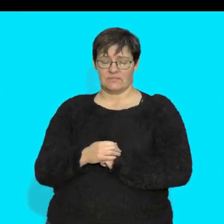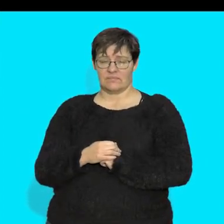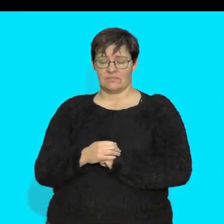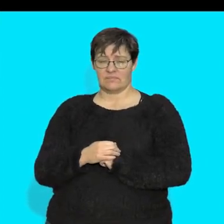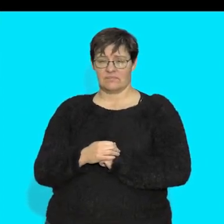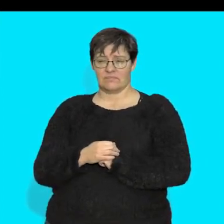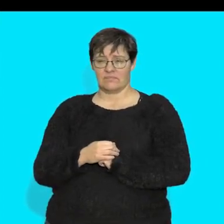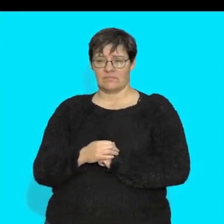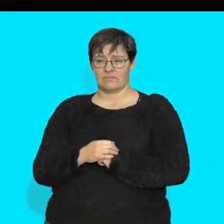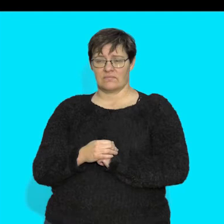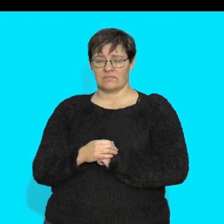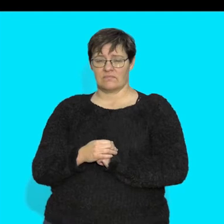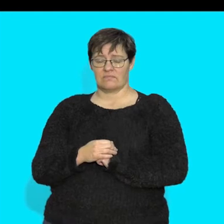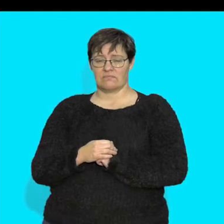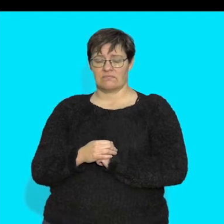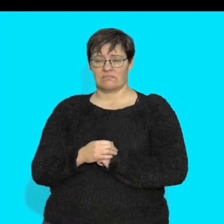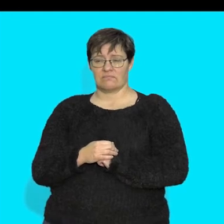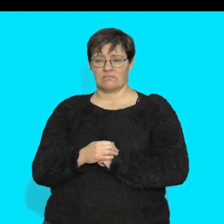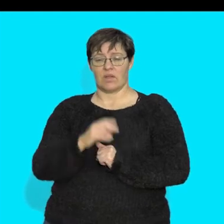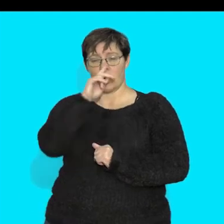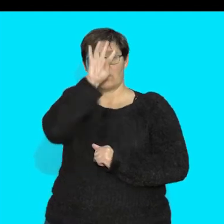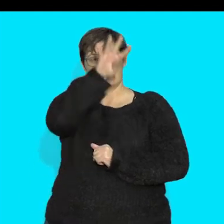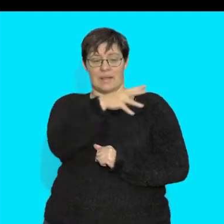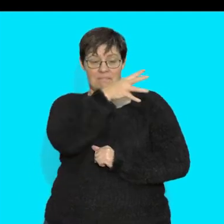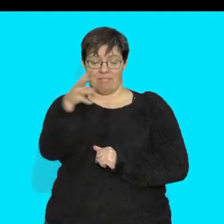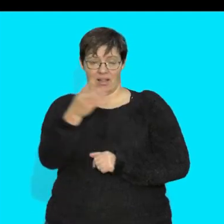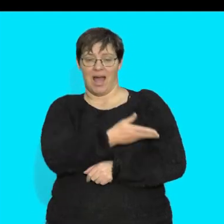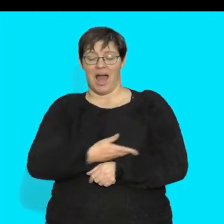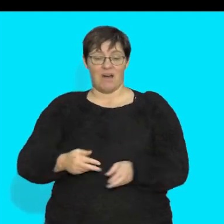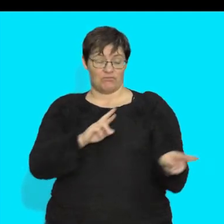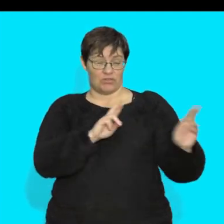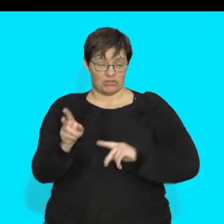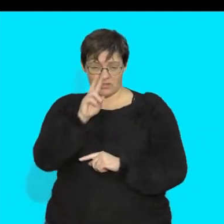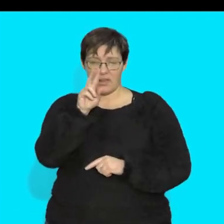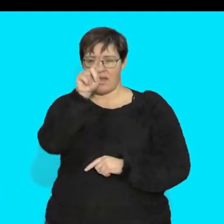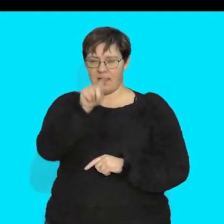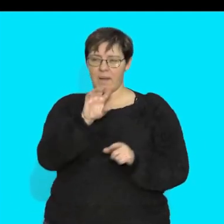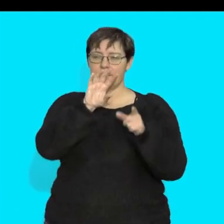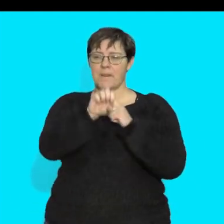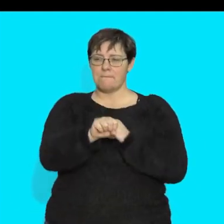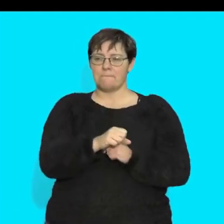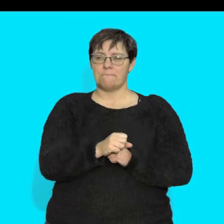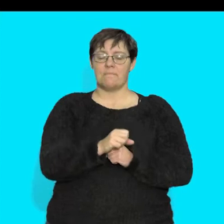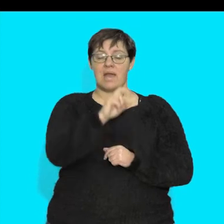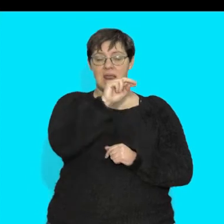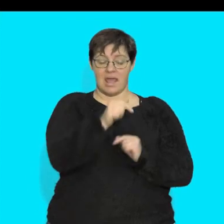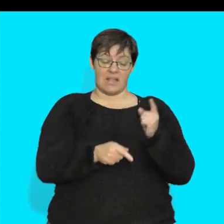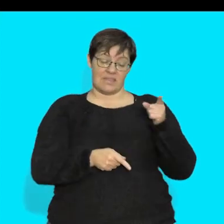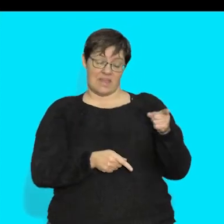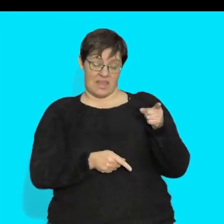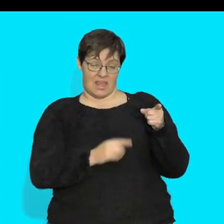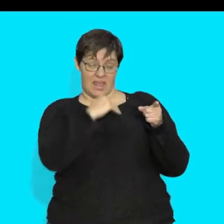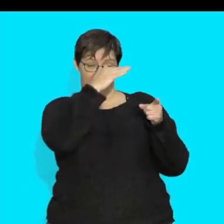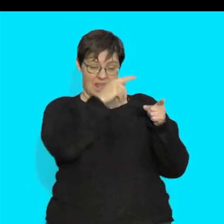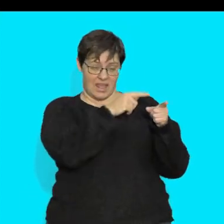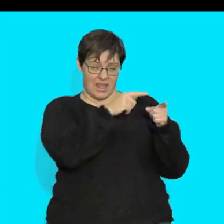And if we go to the table of half reactions now, we recognize sodium ions are